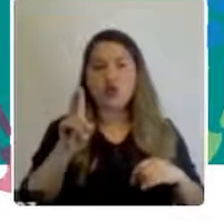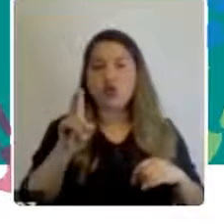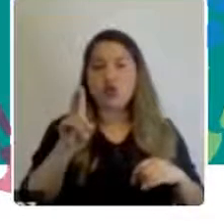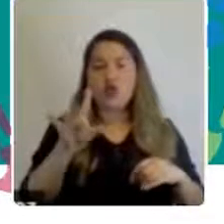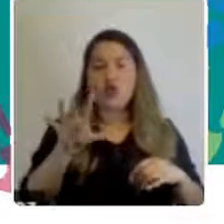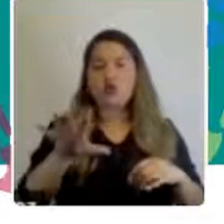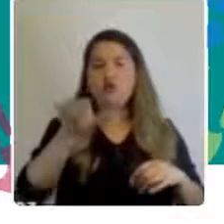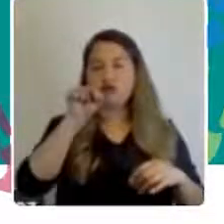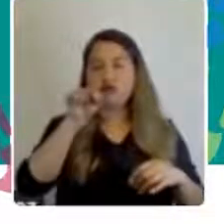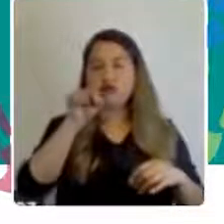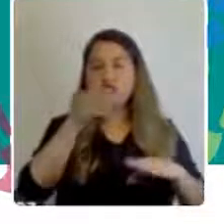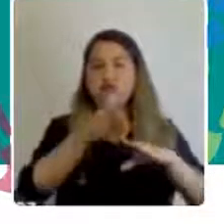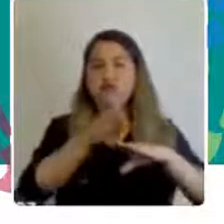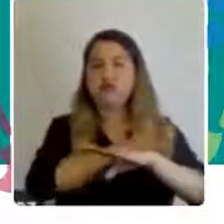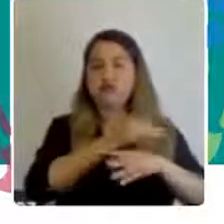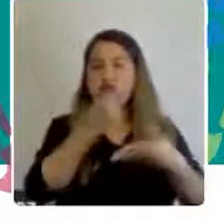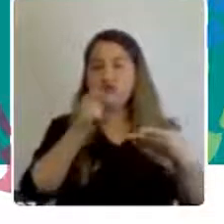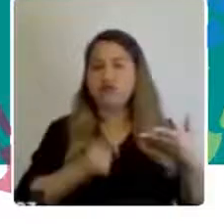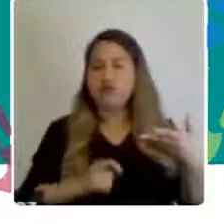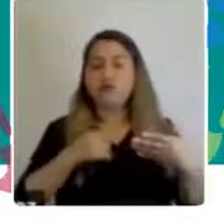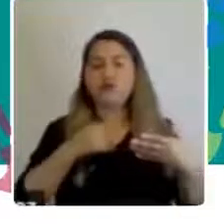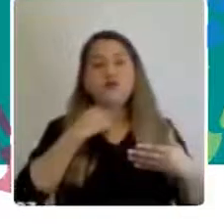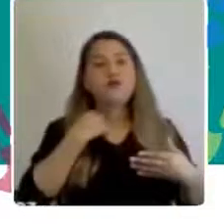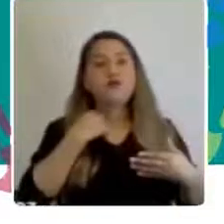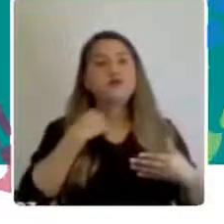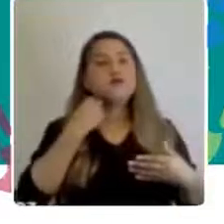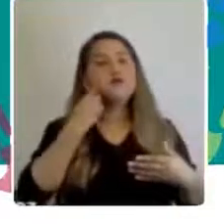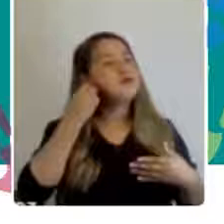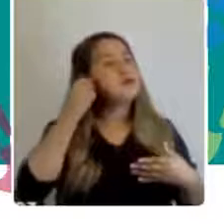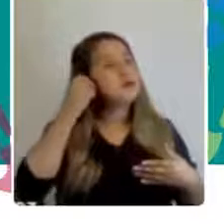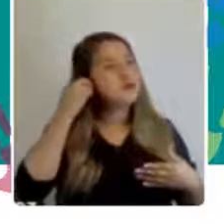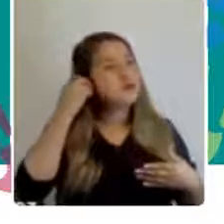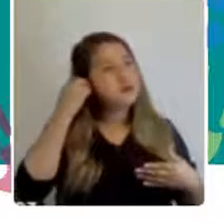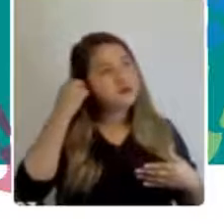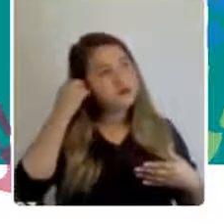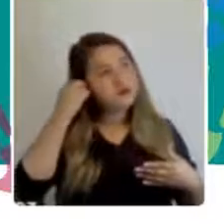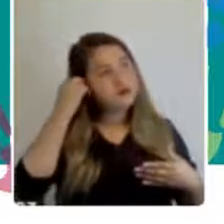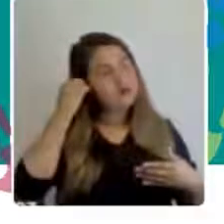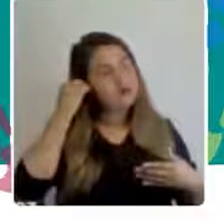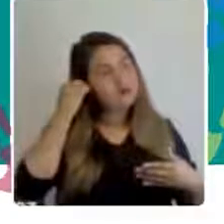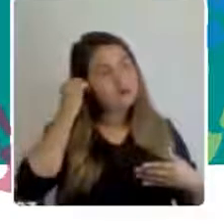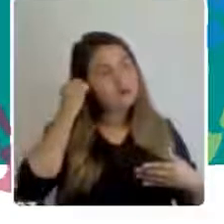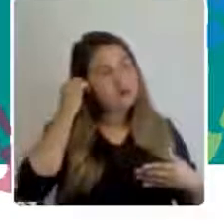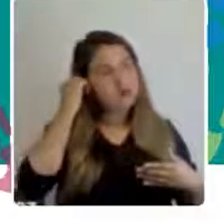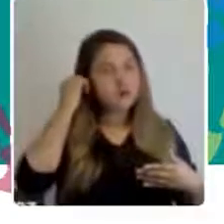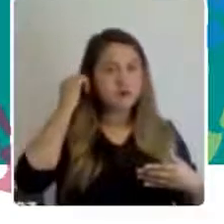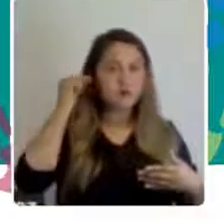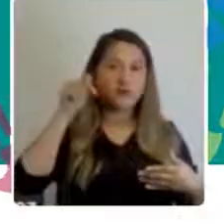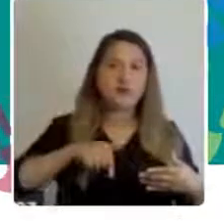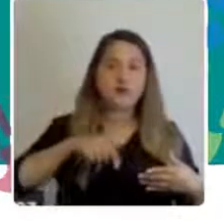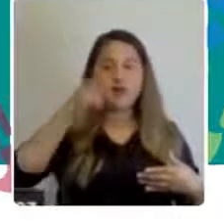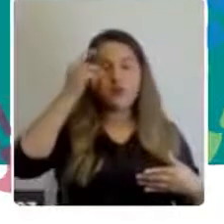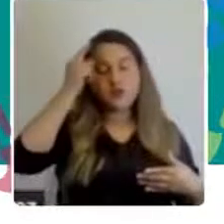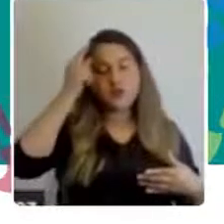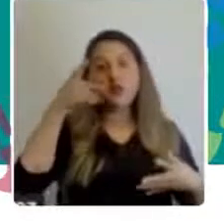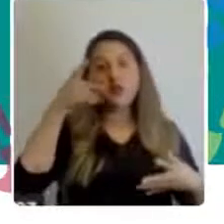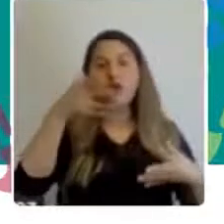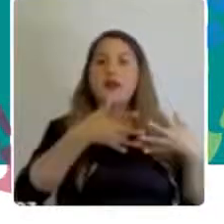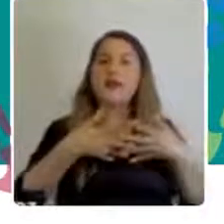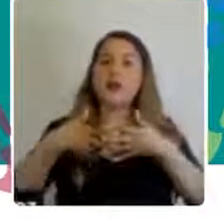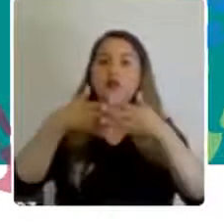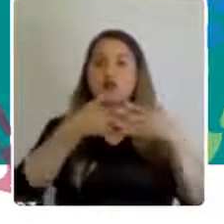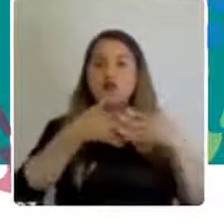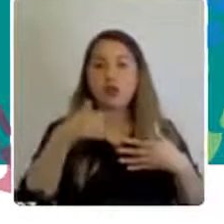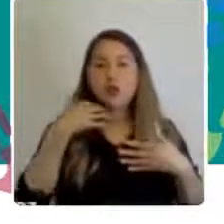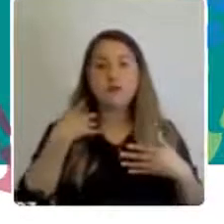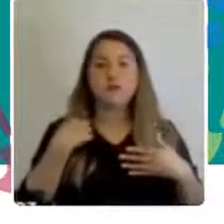created in United States. The first was in United States as a UDN, and then we, together with NIH,